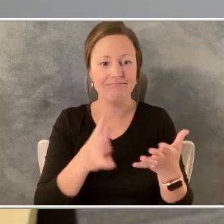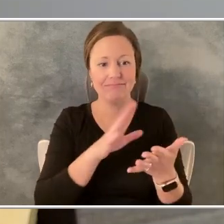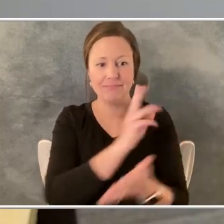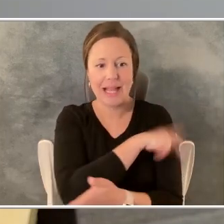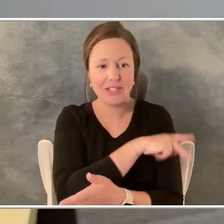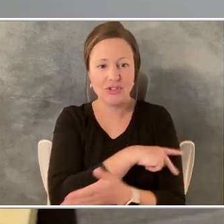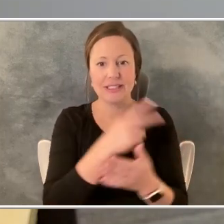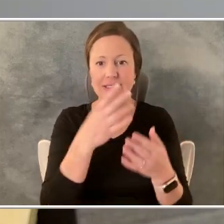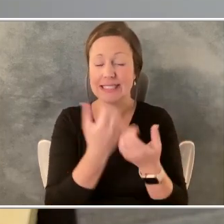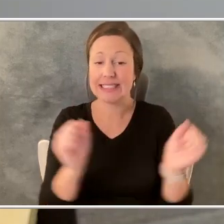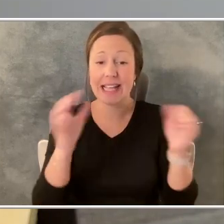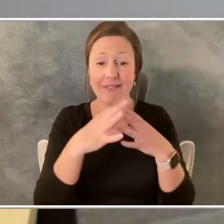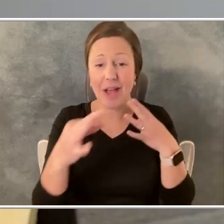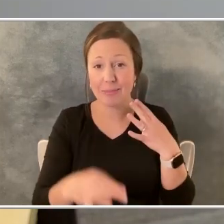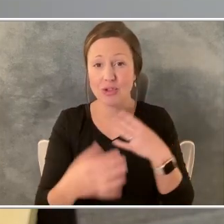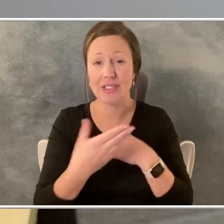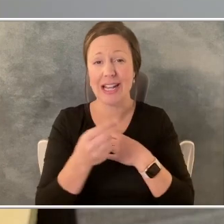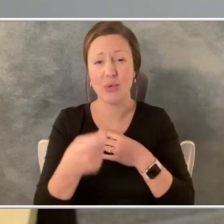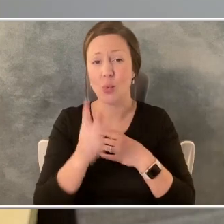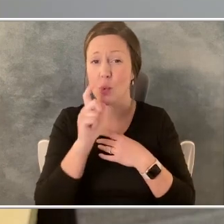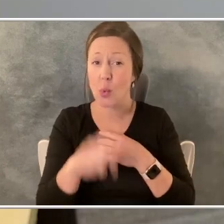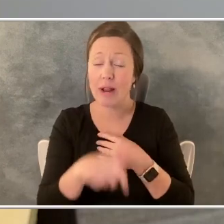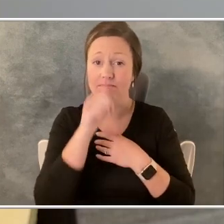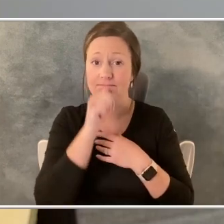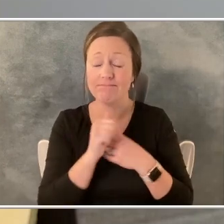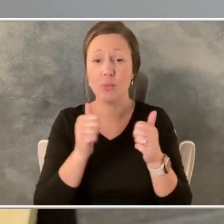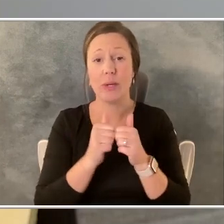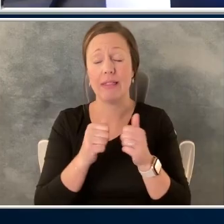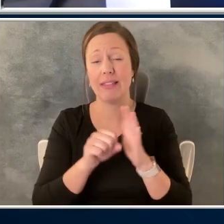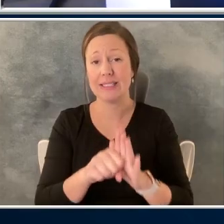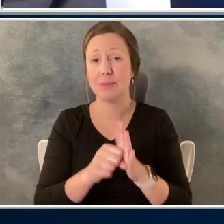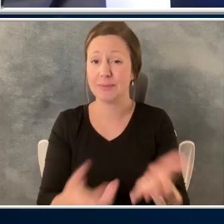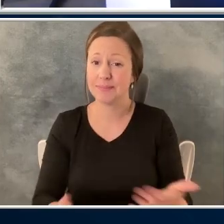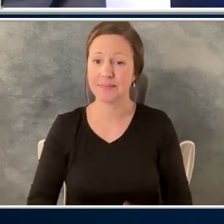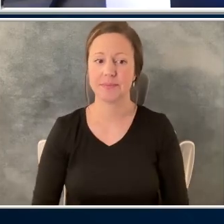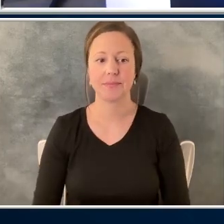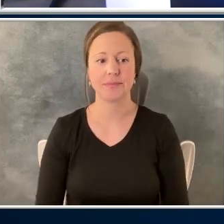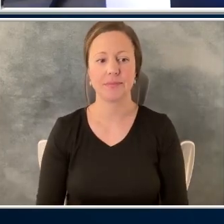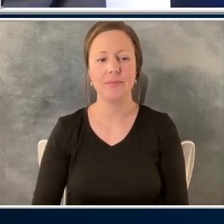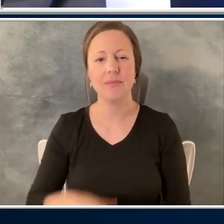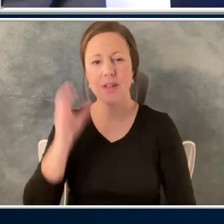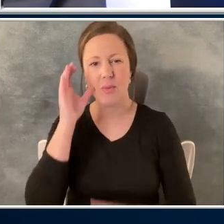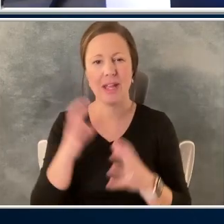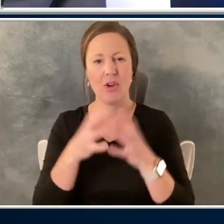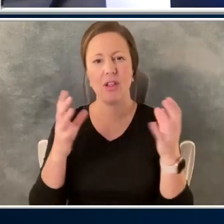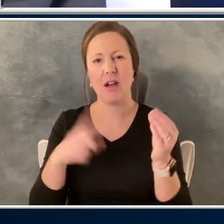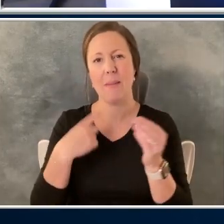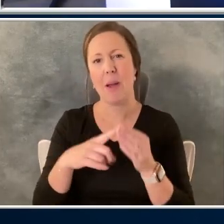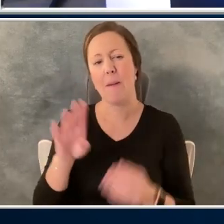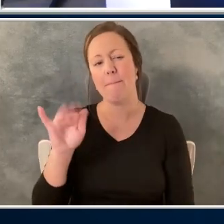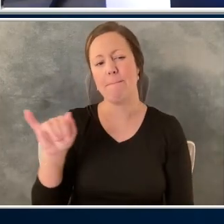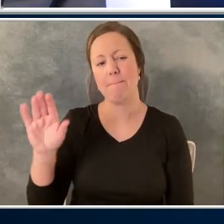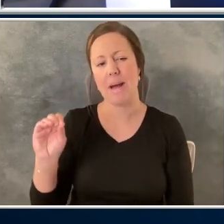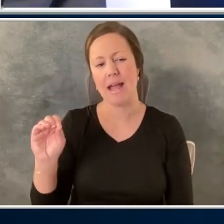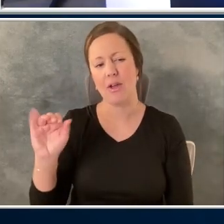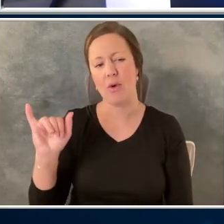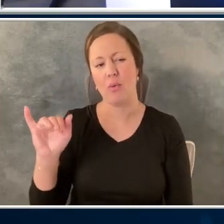You don't have to suffer through the symptoms. And we hear a lot about bioidentical hormones. What does that mean?